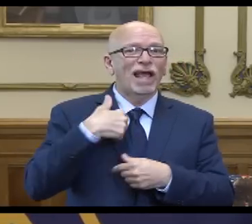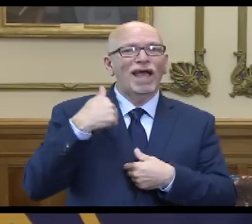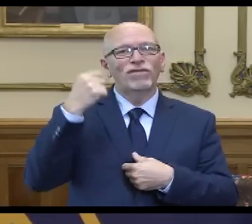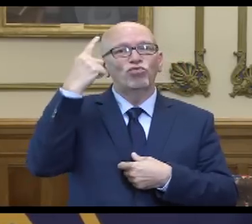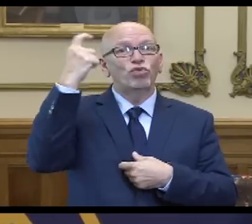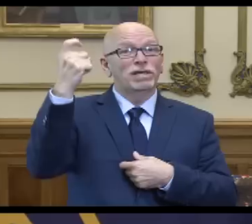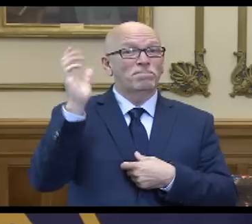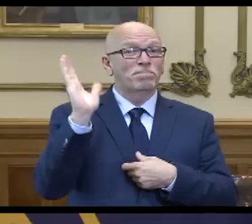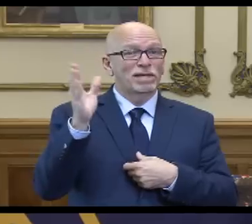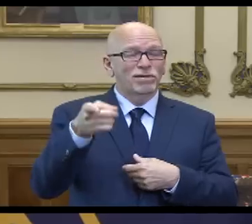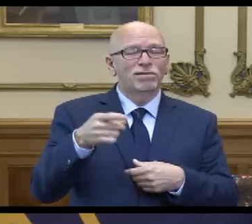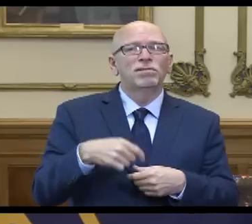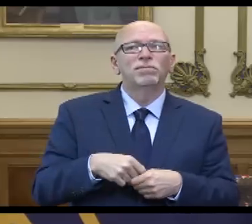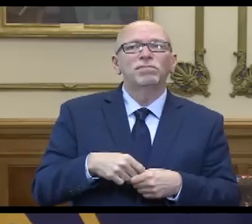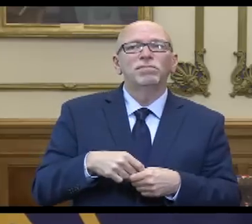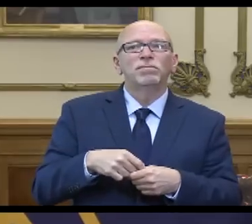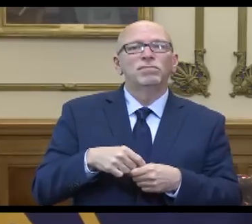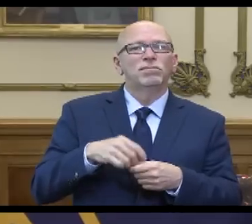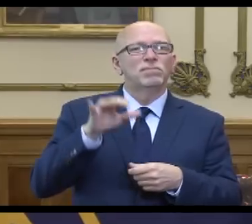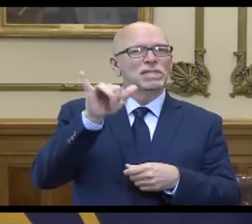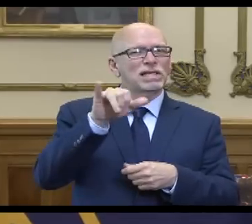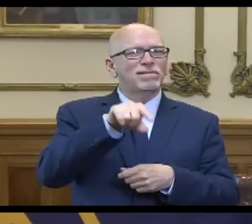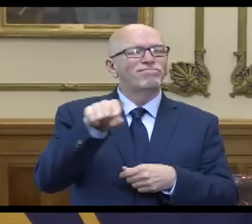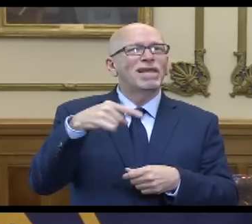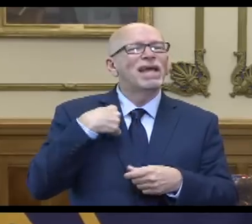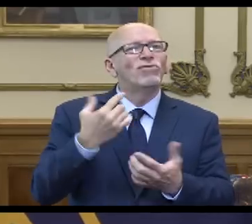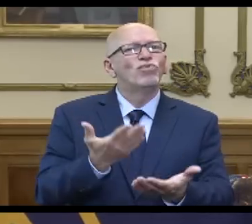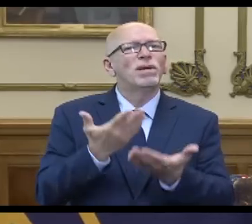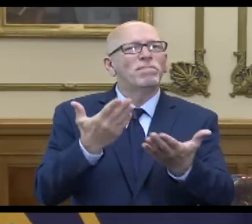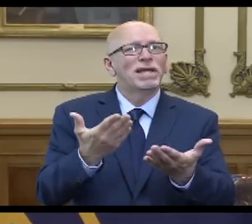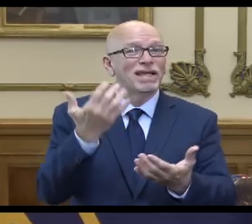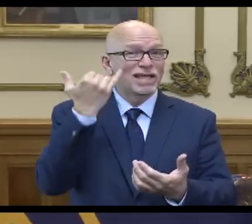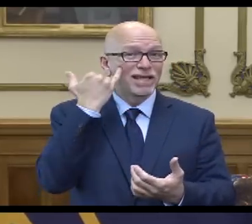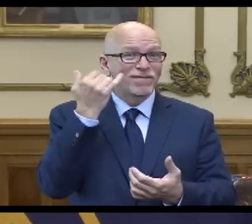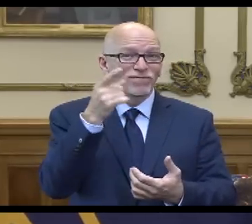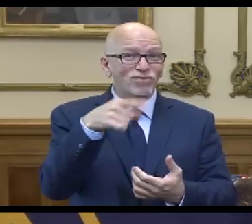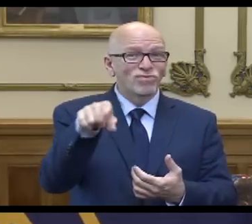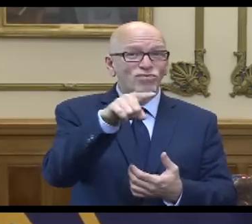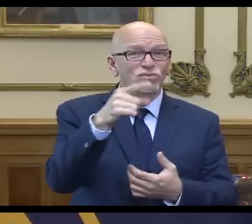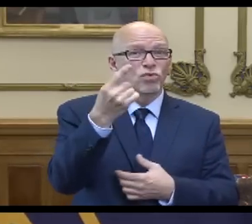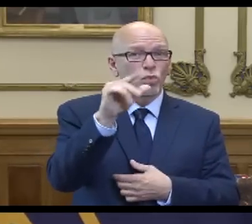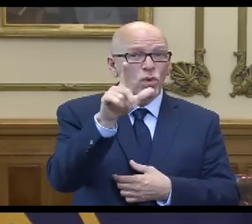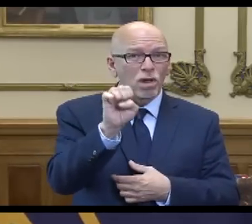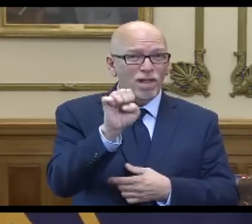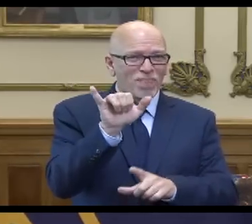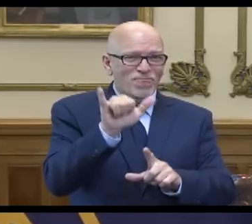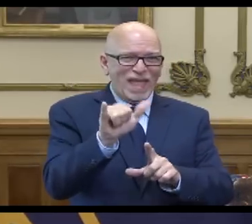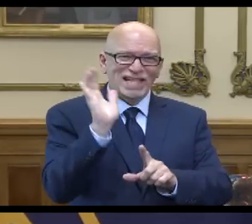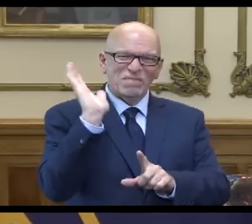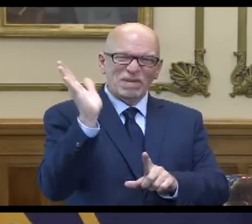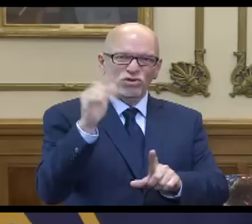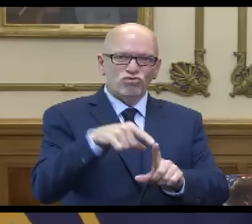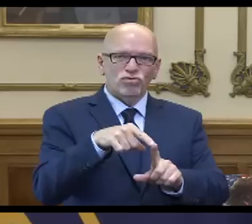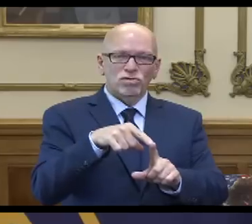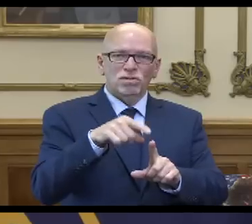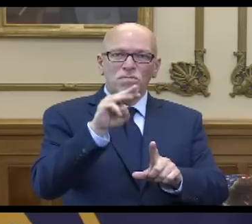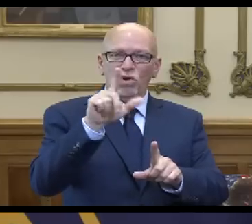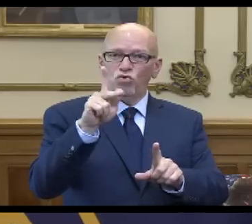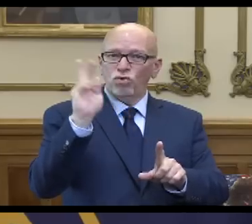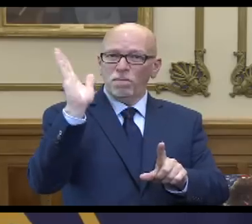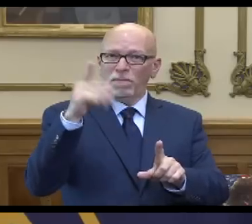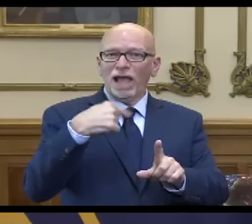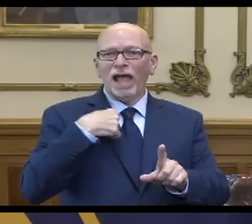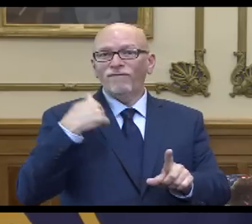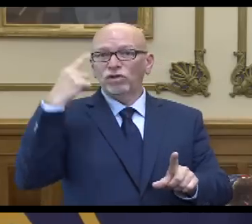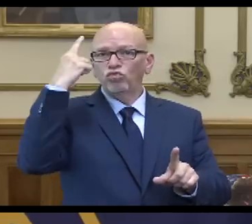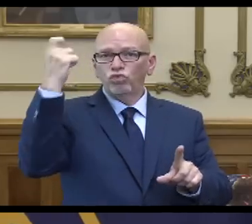speech. And I would just recommend that if you Google that speech and listen to that speech again, I don't